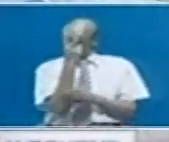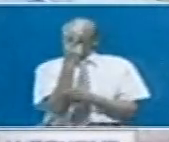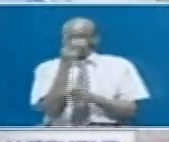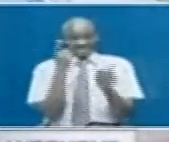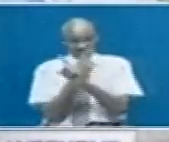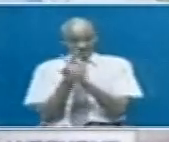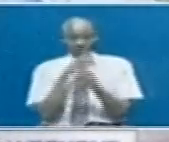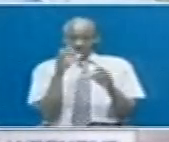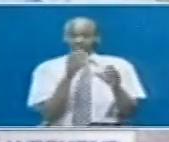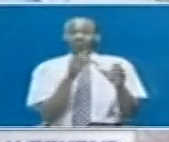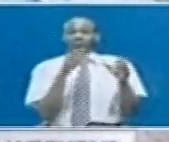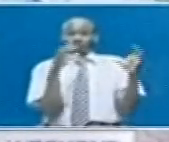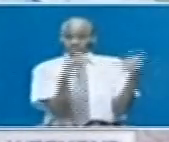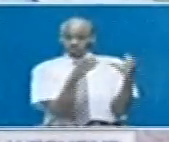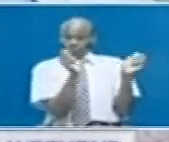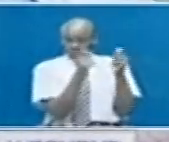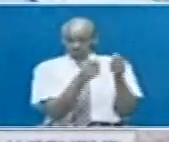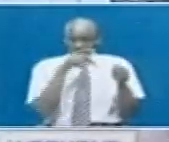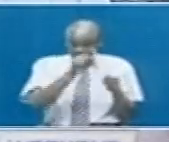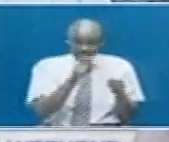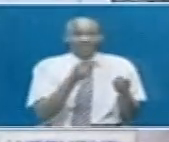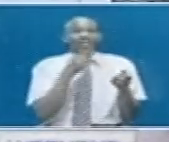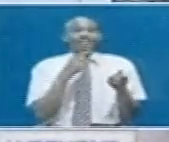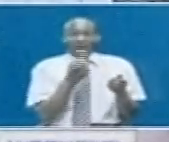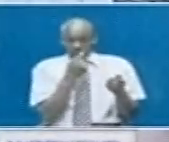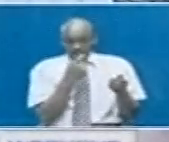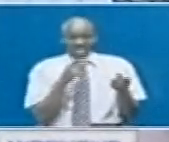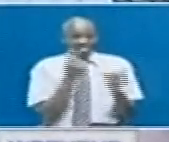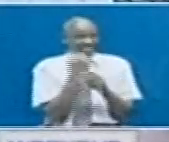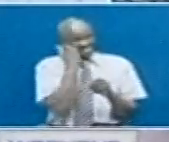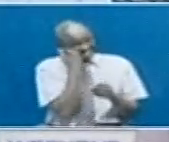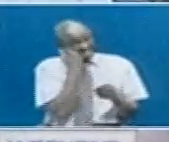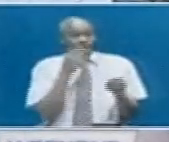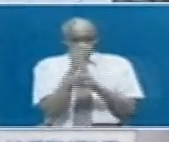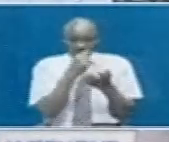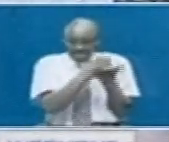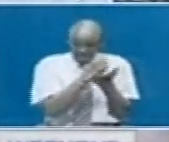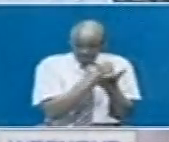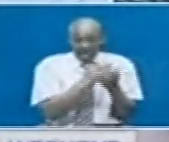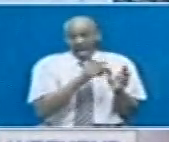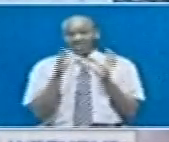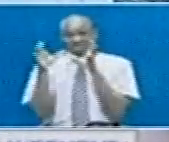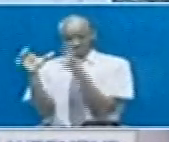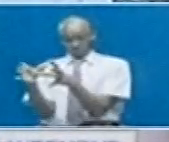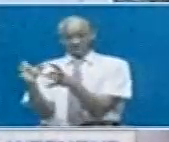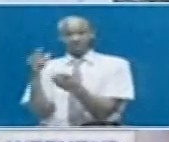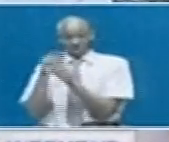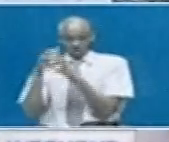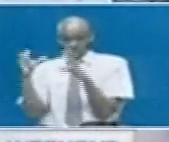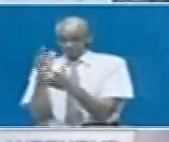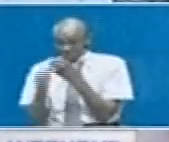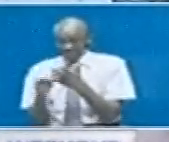witchcraft. One that involves treatment of diseases traditionally by the use of herbs, and a more complex one that connects